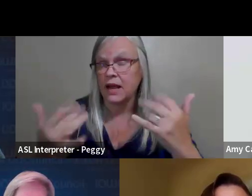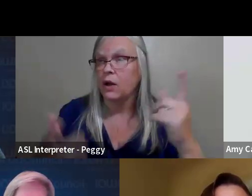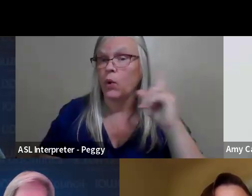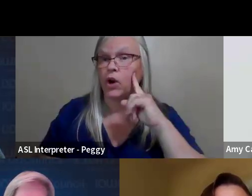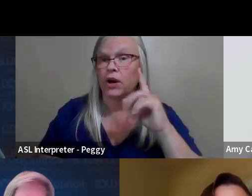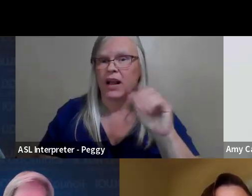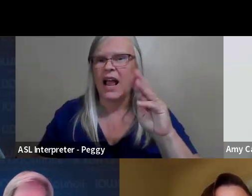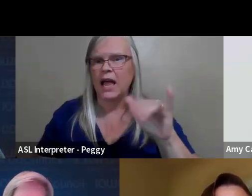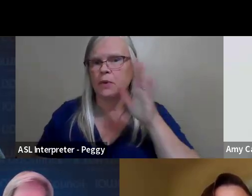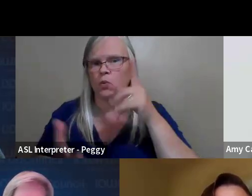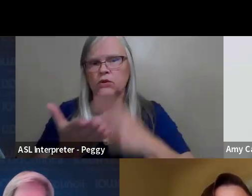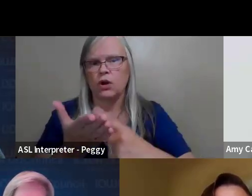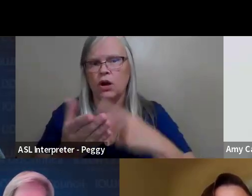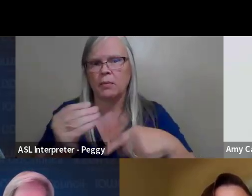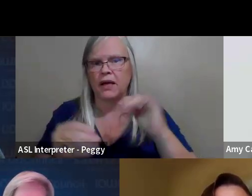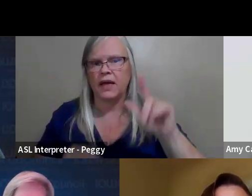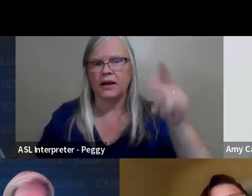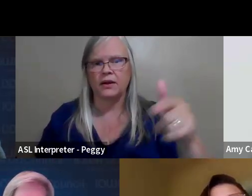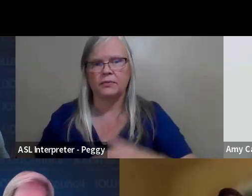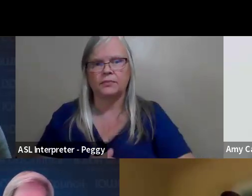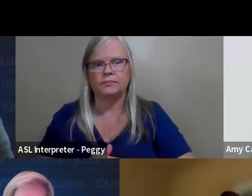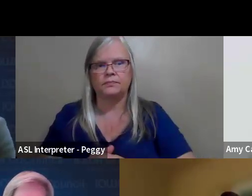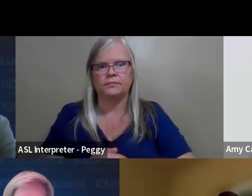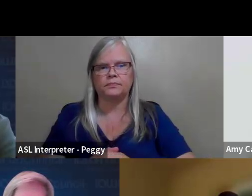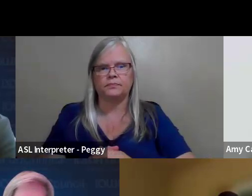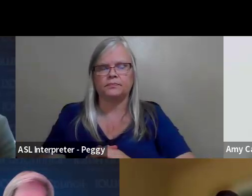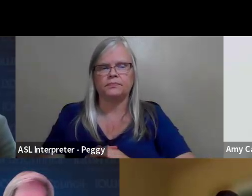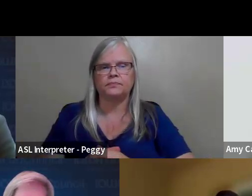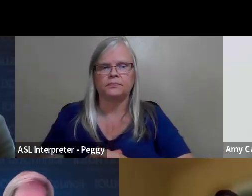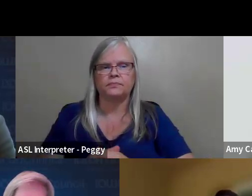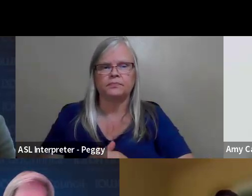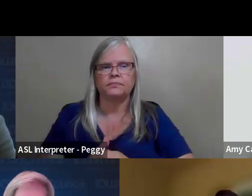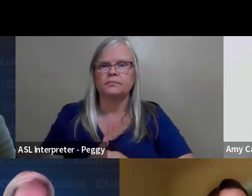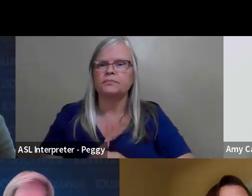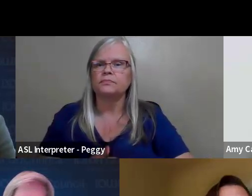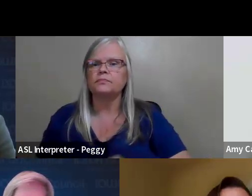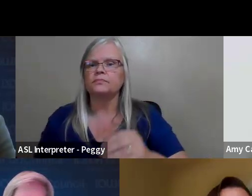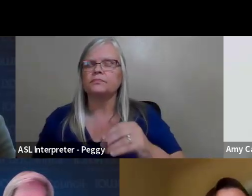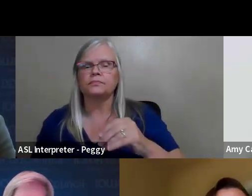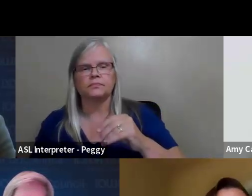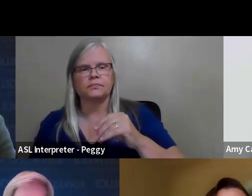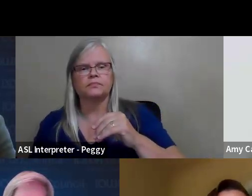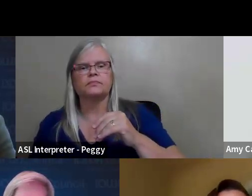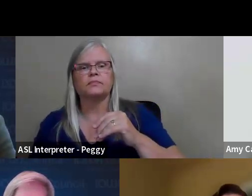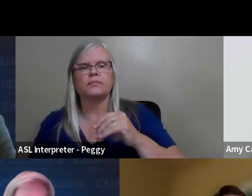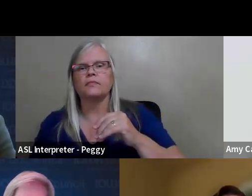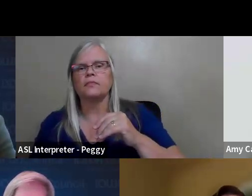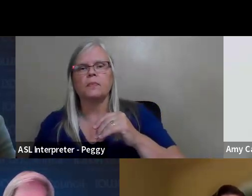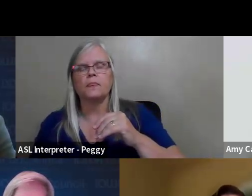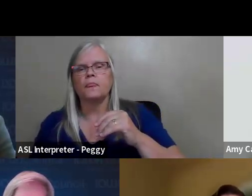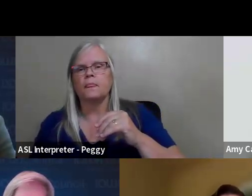I think Amy's going to talk about that a little too, but yeah, it Okay, is good. frustrating. Yeah, But it's, sorry, go ahead.